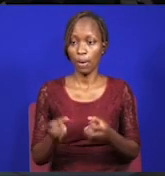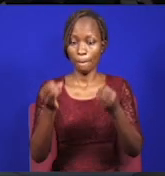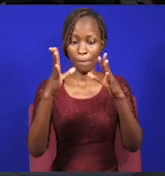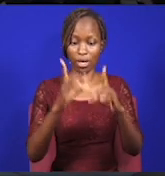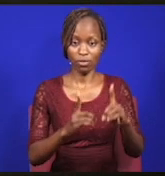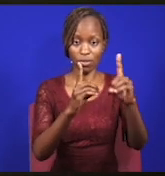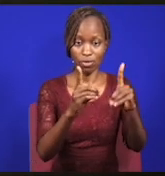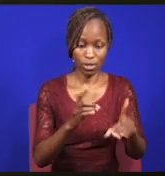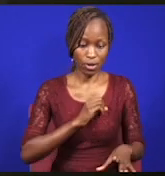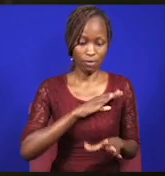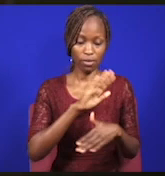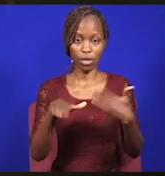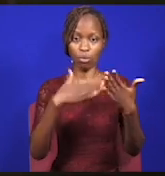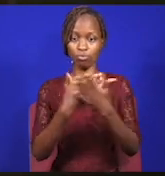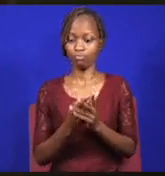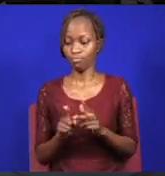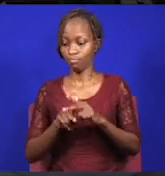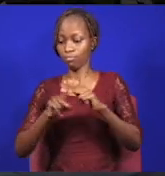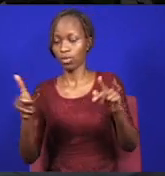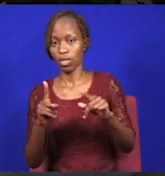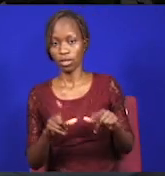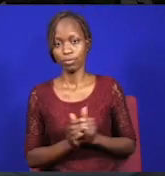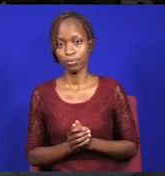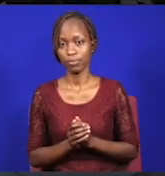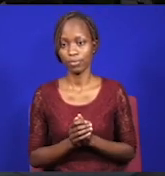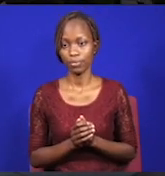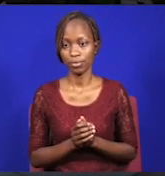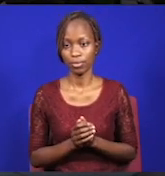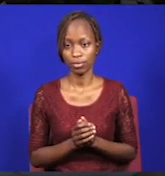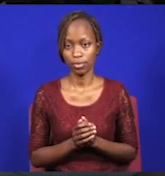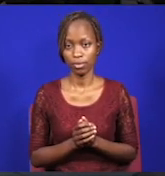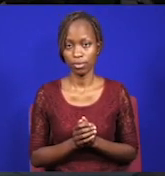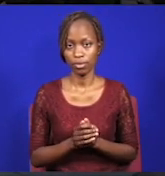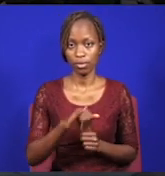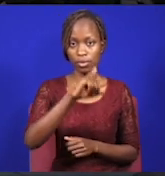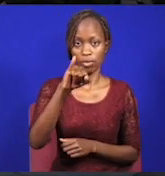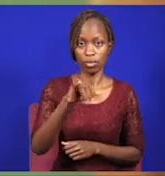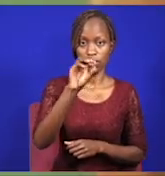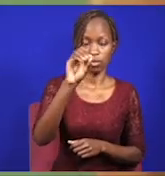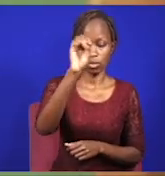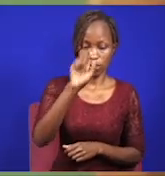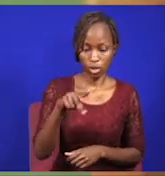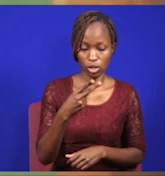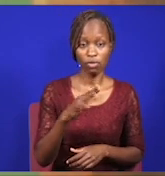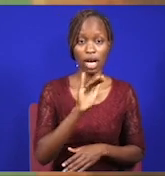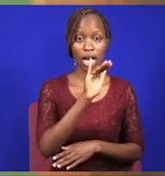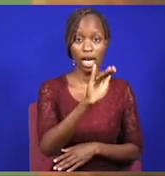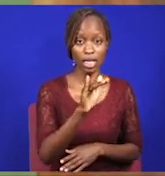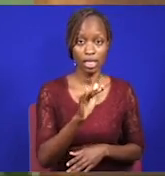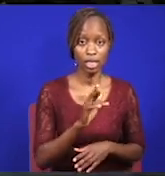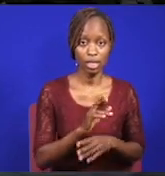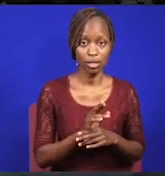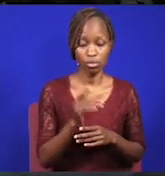disciples feared and ran away for their lives. Joseph of Arimathea asked Pilate permission to bury